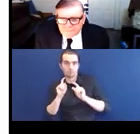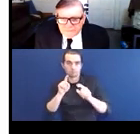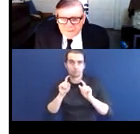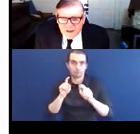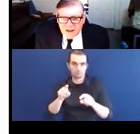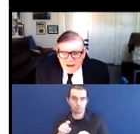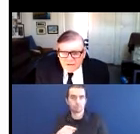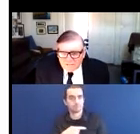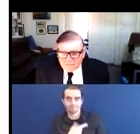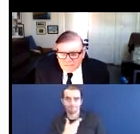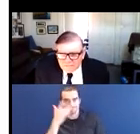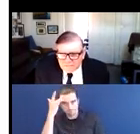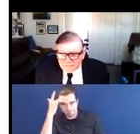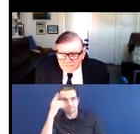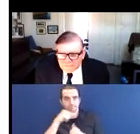grant